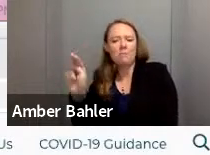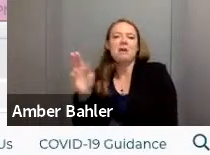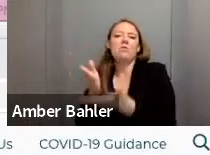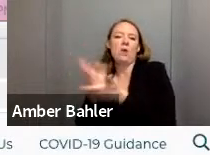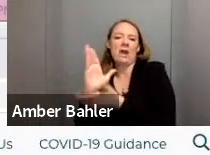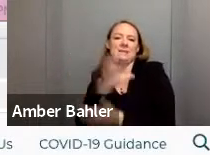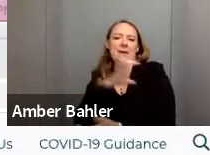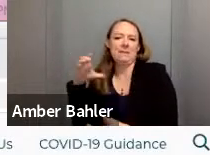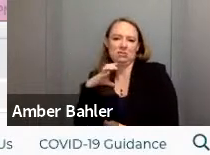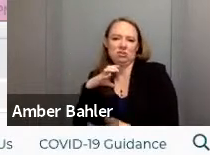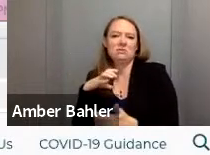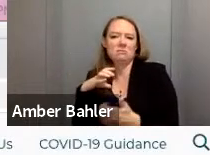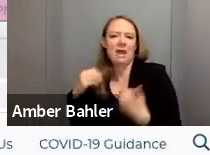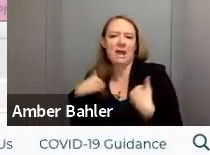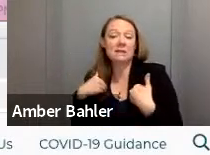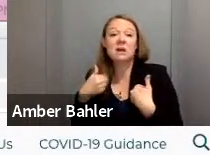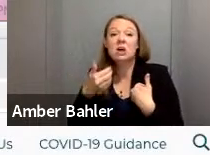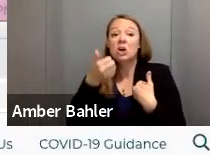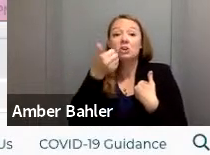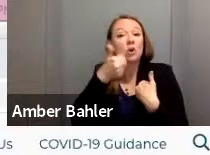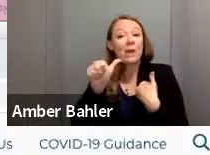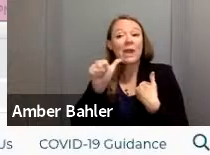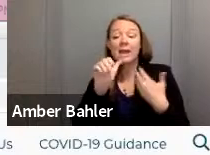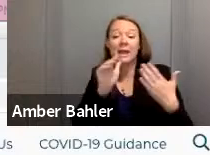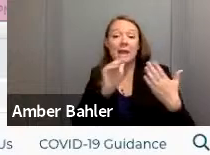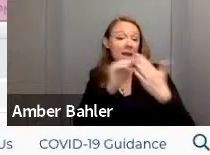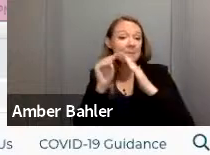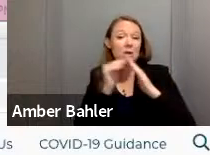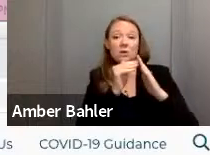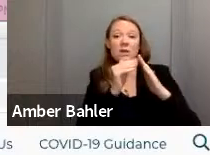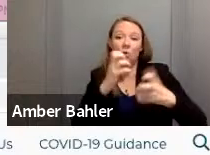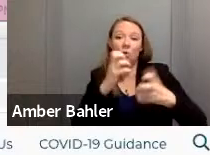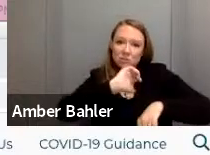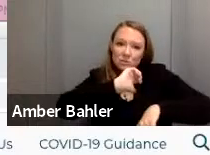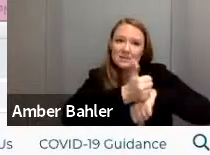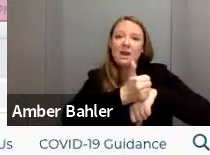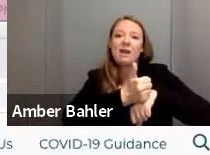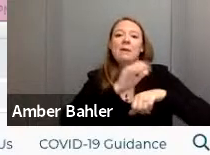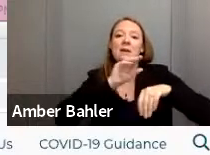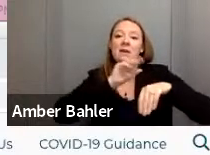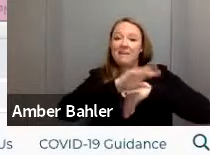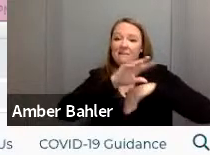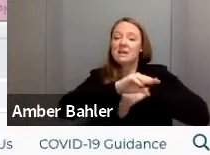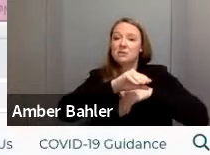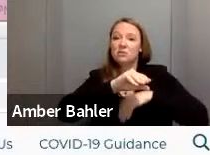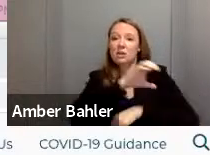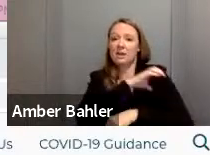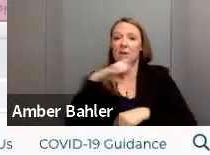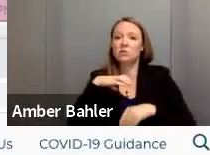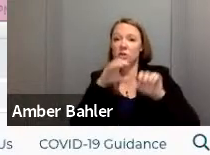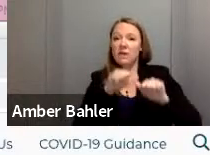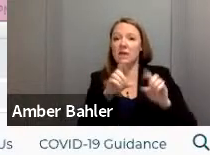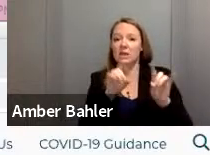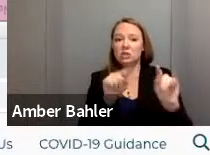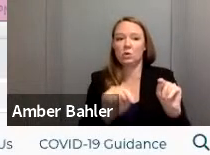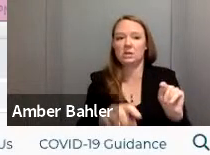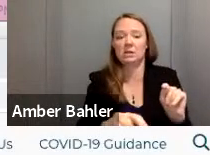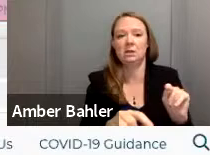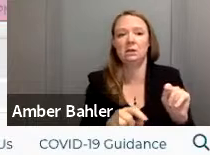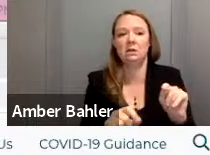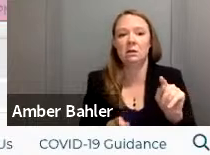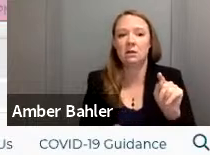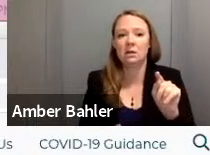any community that wants to put together an advisory council can do so. And this is what